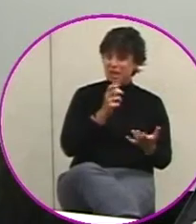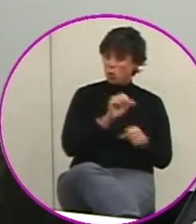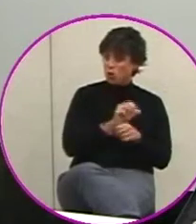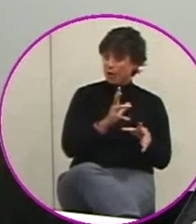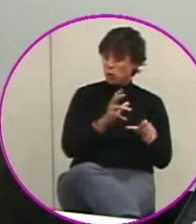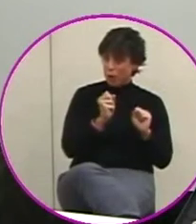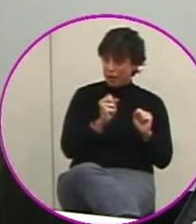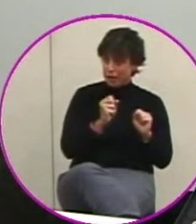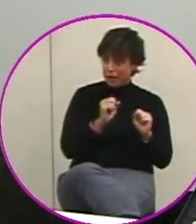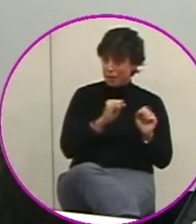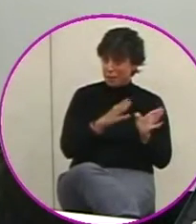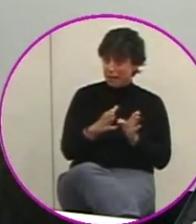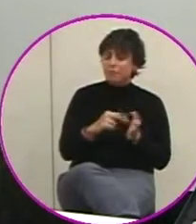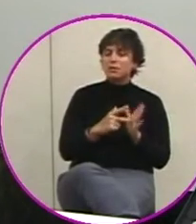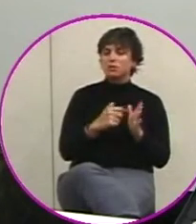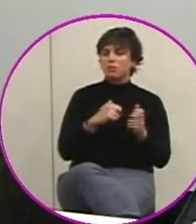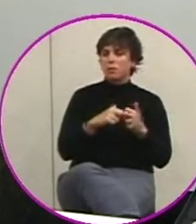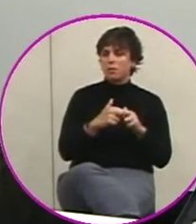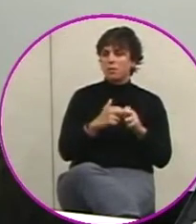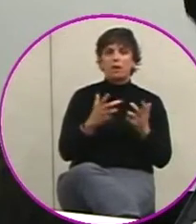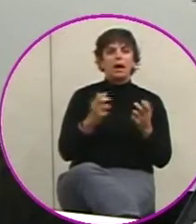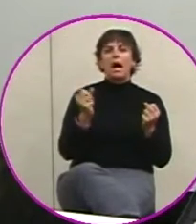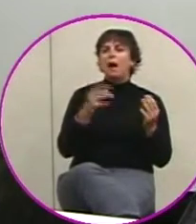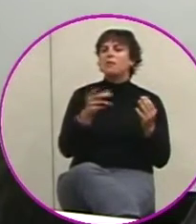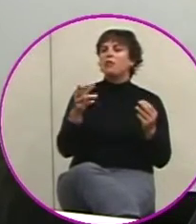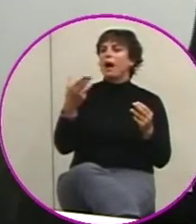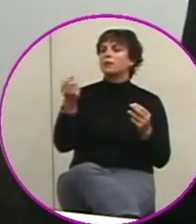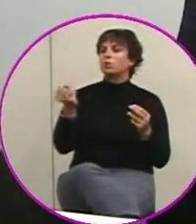quickly, we've got a problem. How many of you